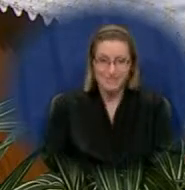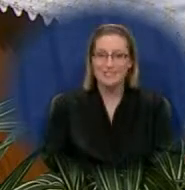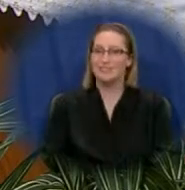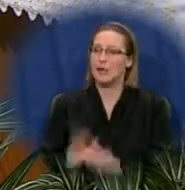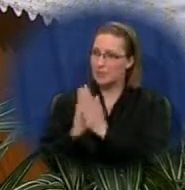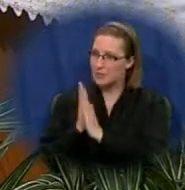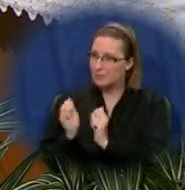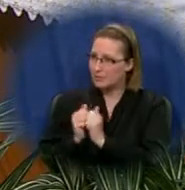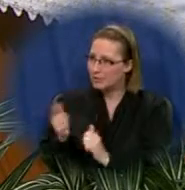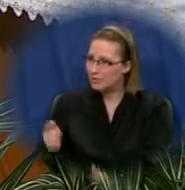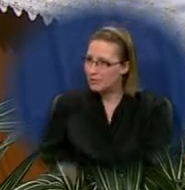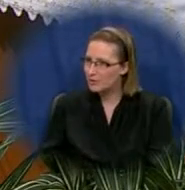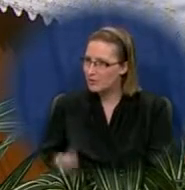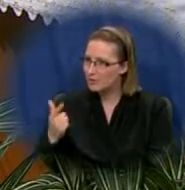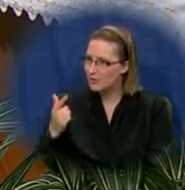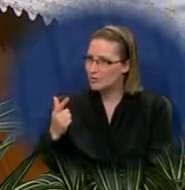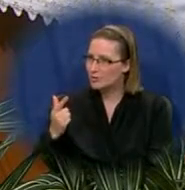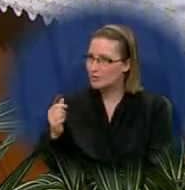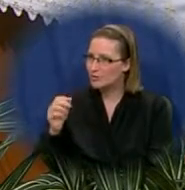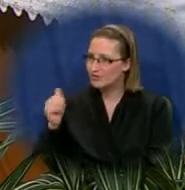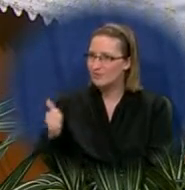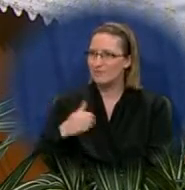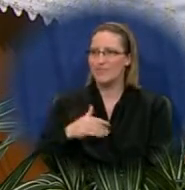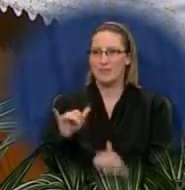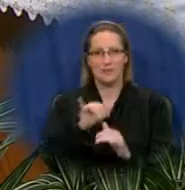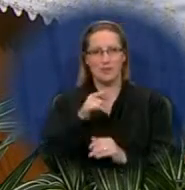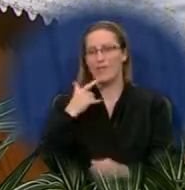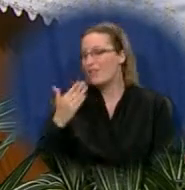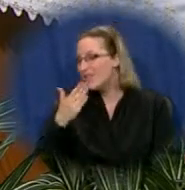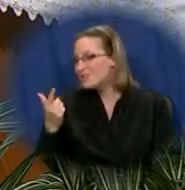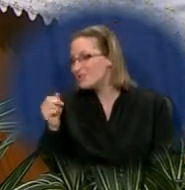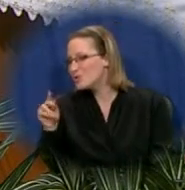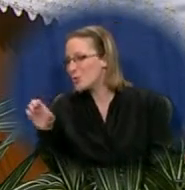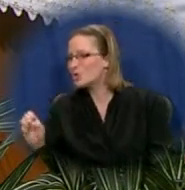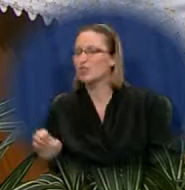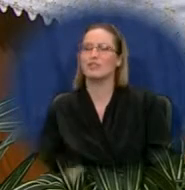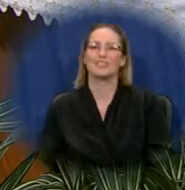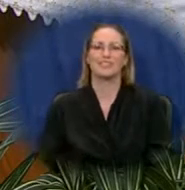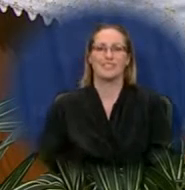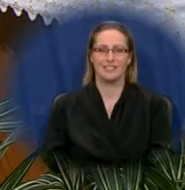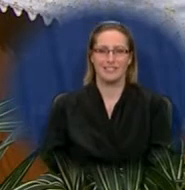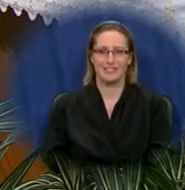Thank you. Peace be with you. Thank you, George.